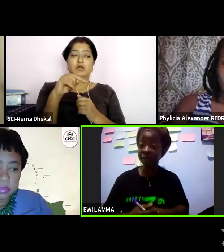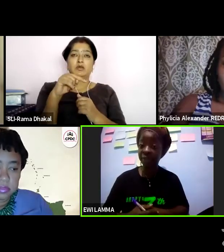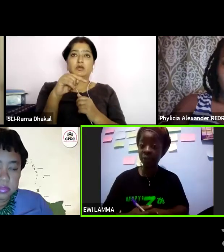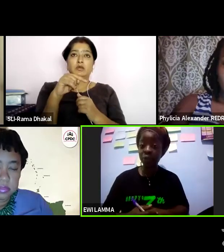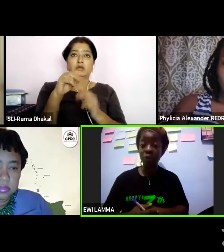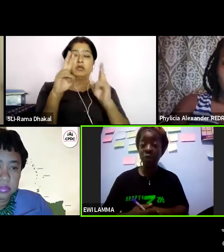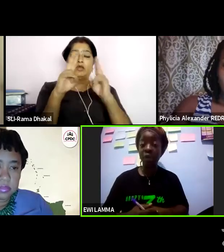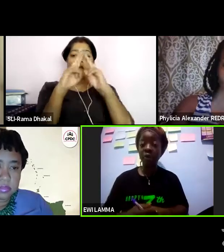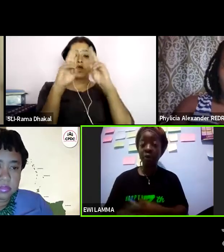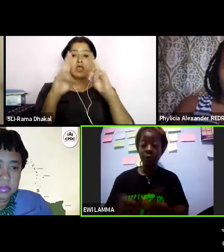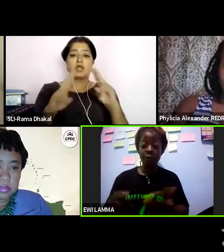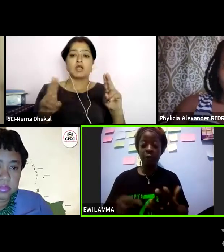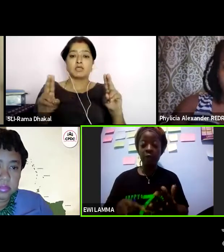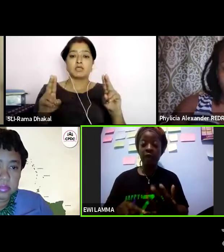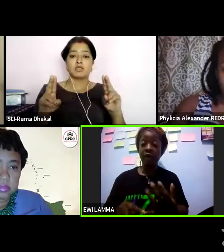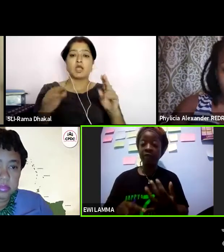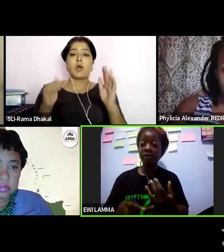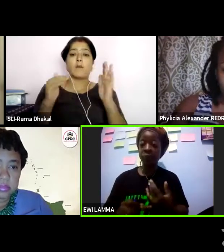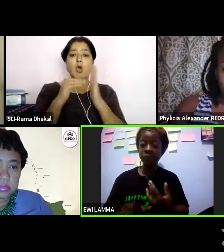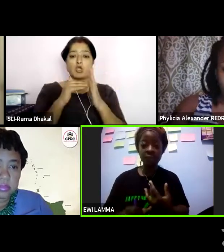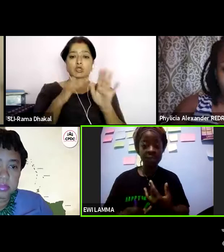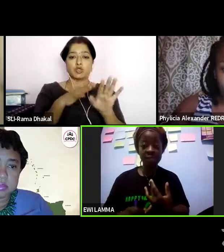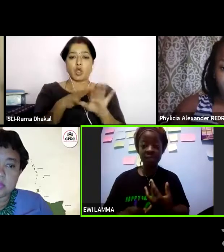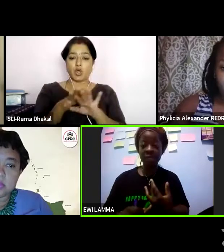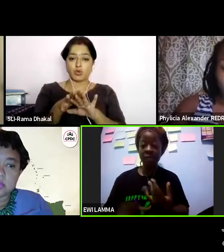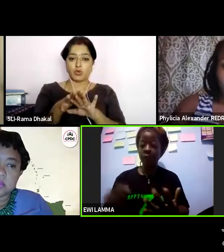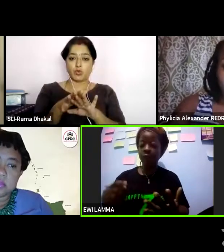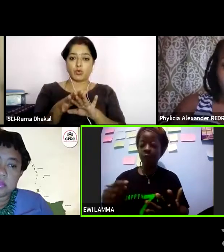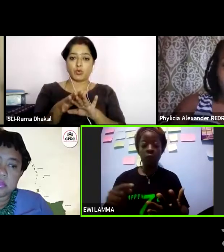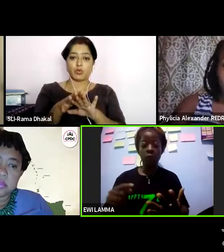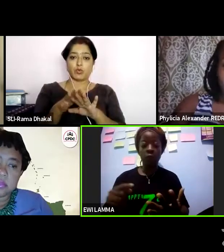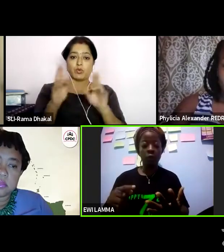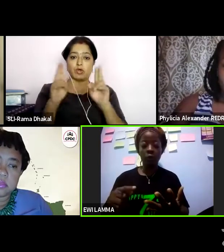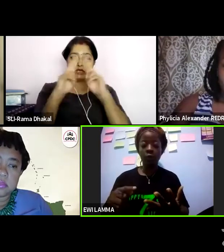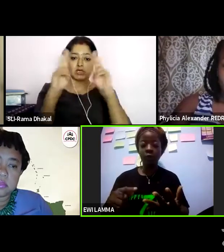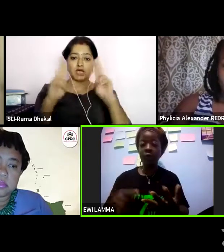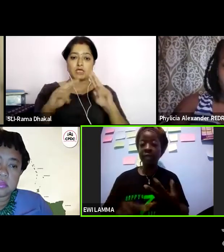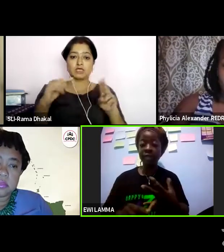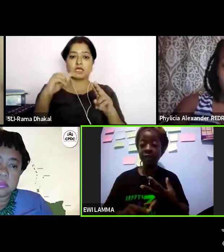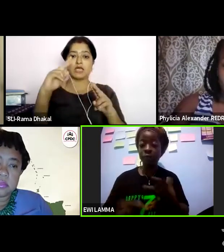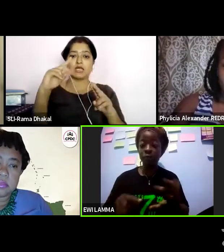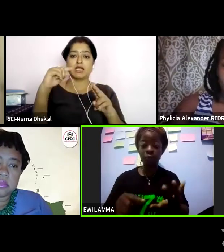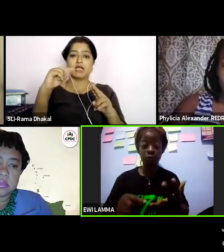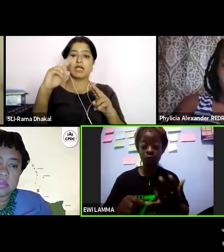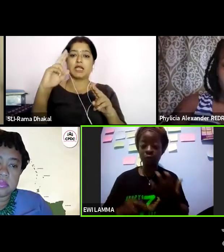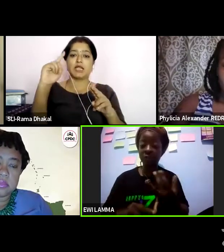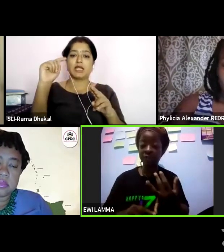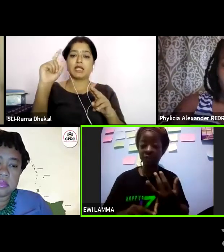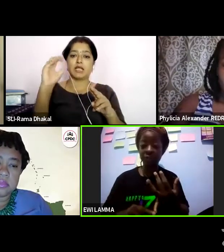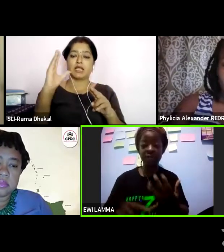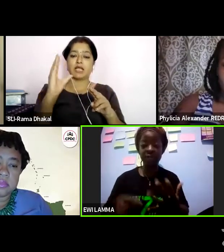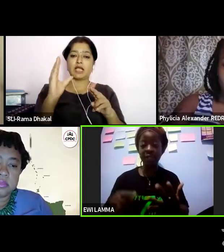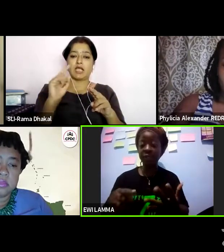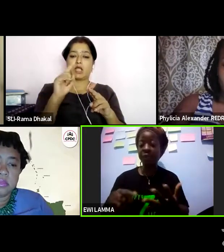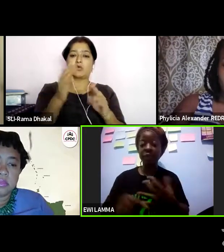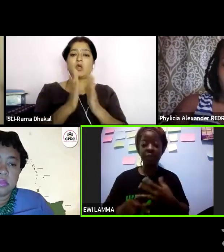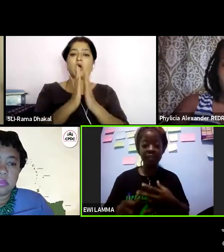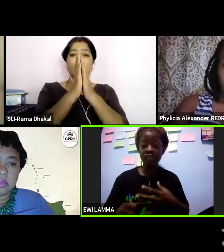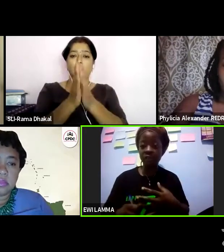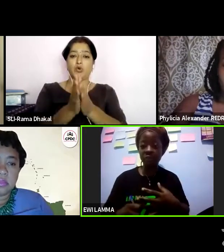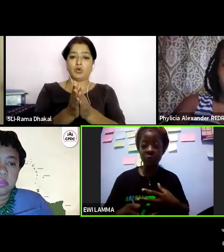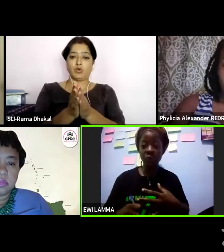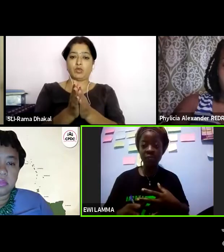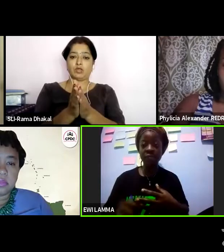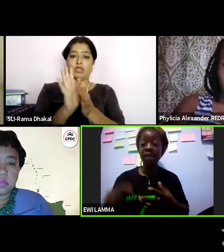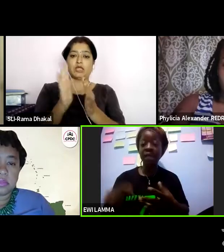Empowerment Program for resources, for finance, both human resources,